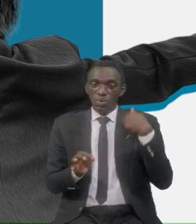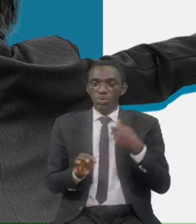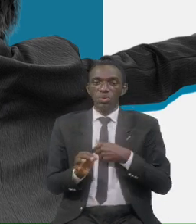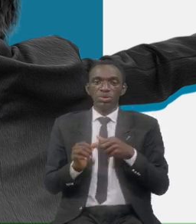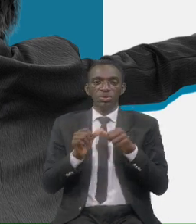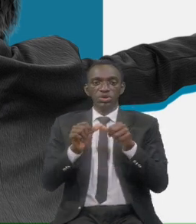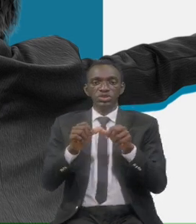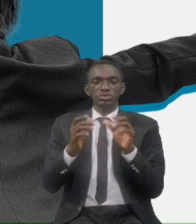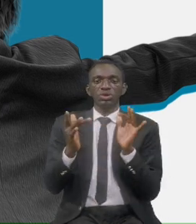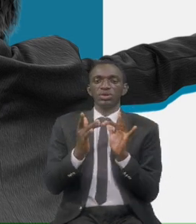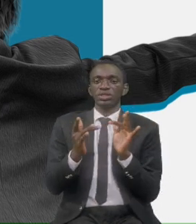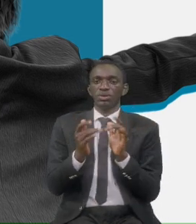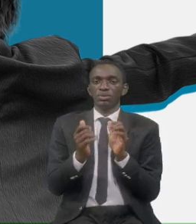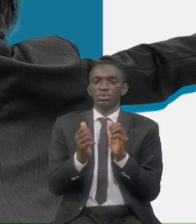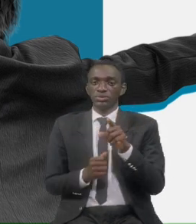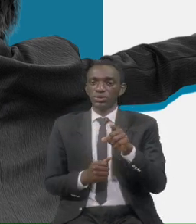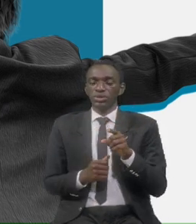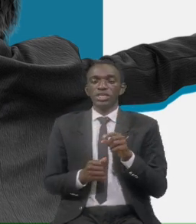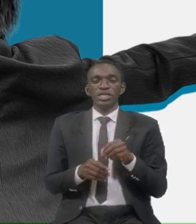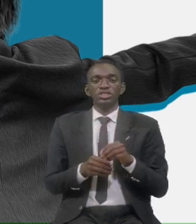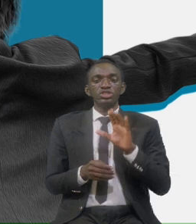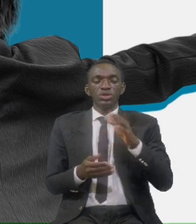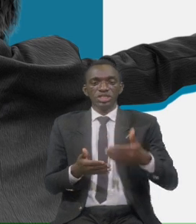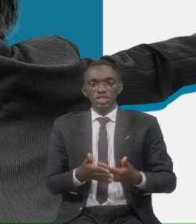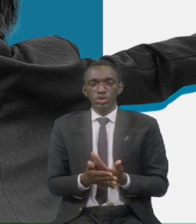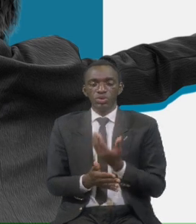help you in your newfound faith from tonight.